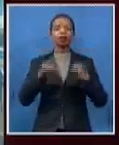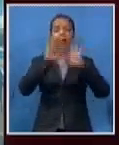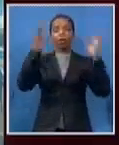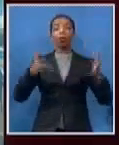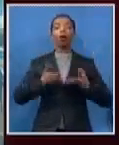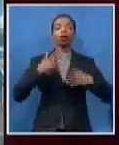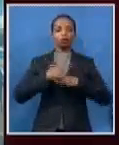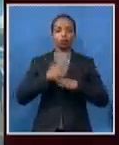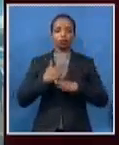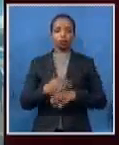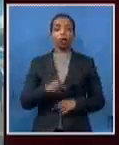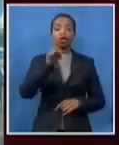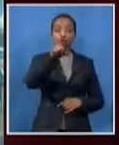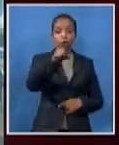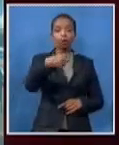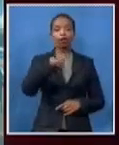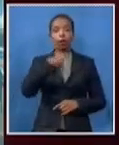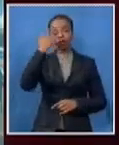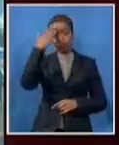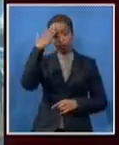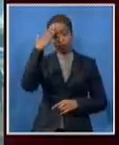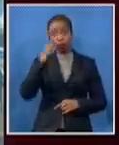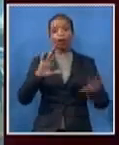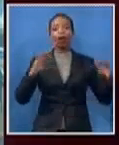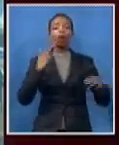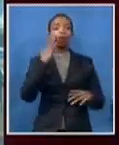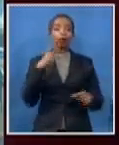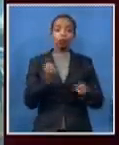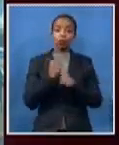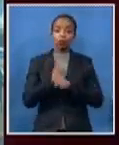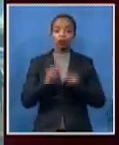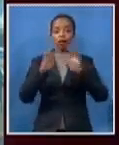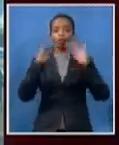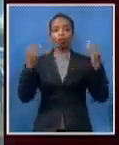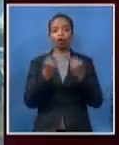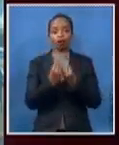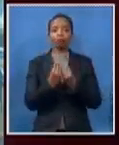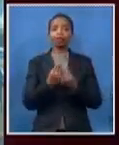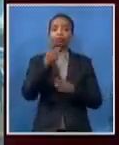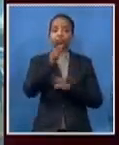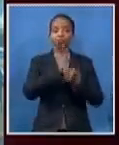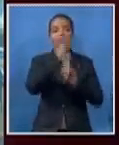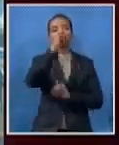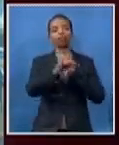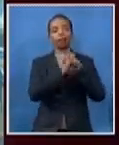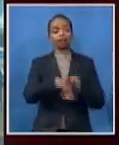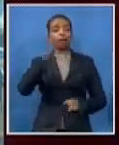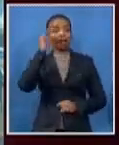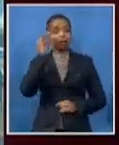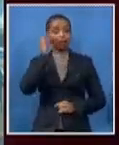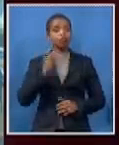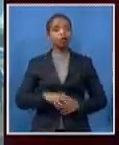an organization, and that's the international experience, that you go and work somewhere, you learn